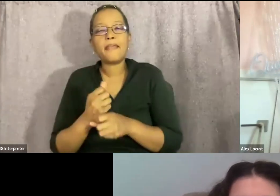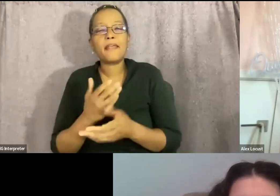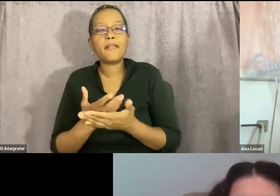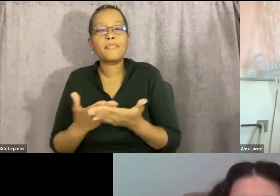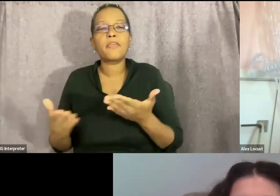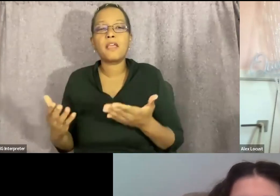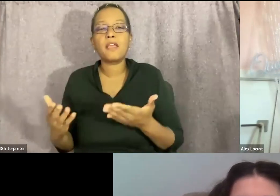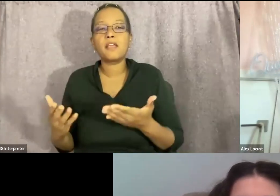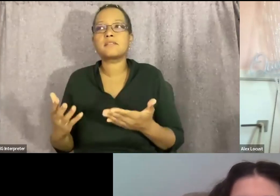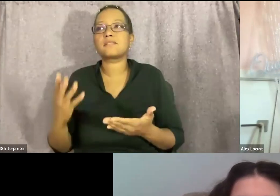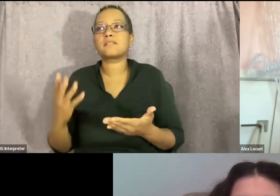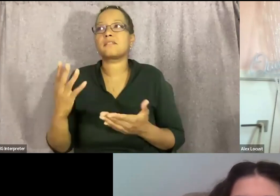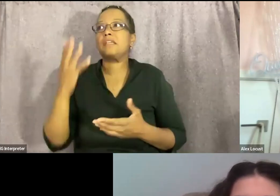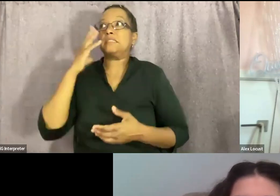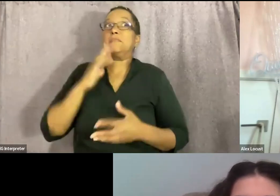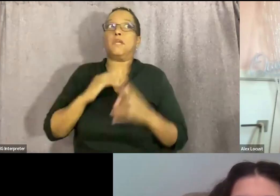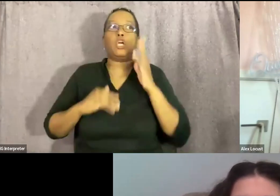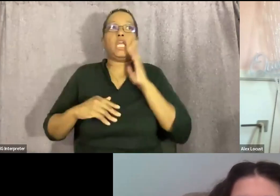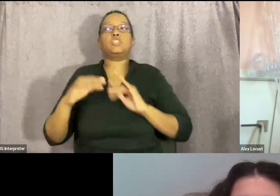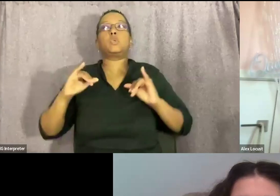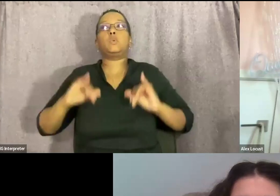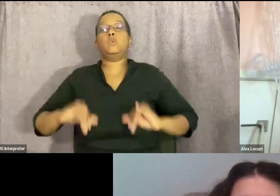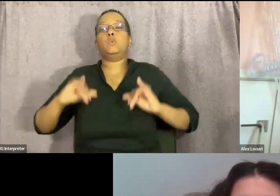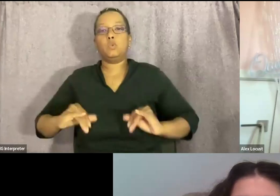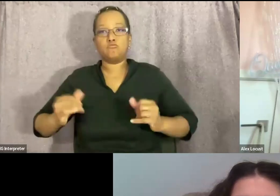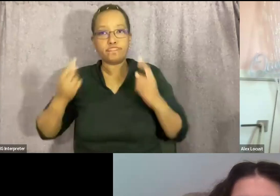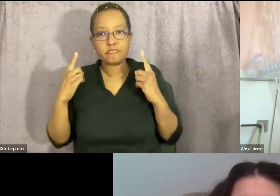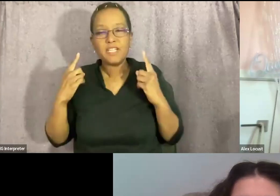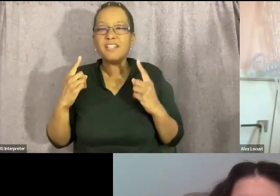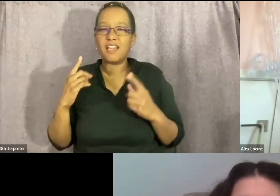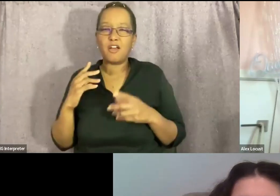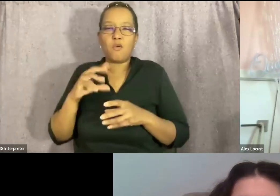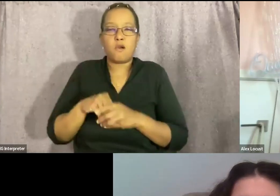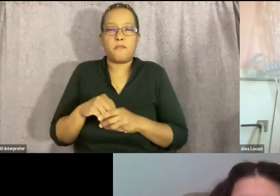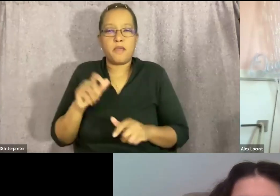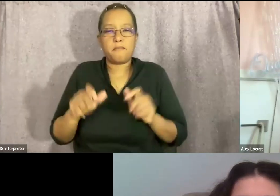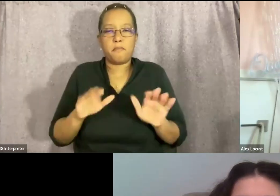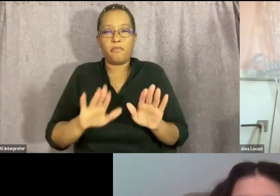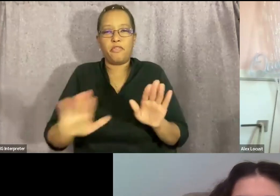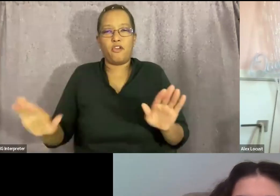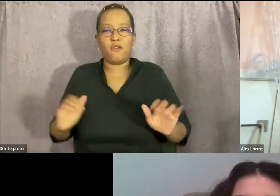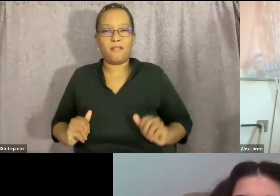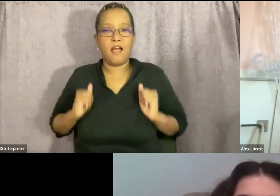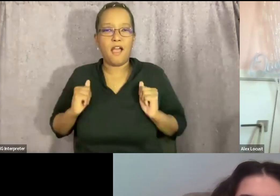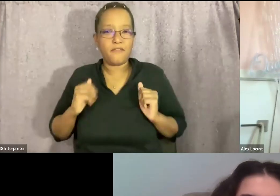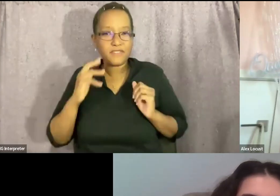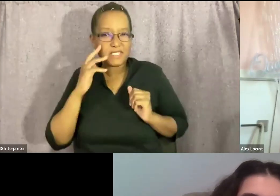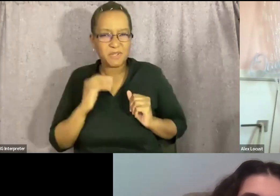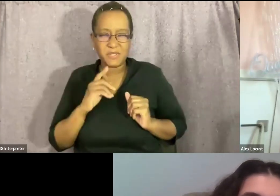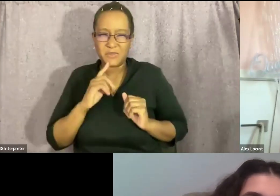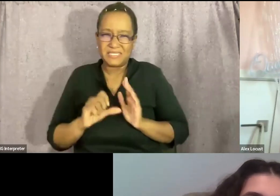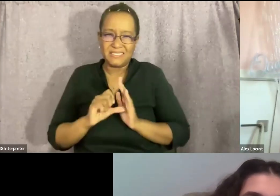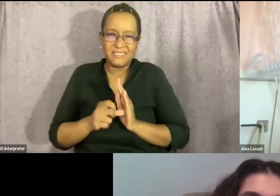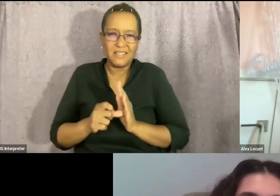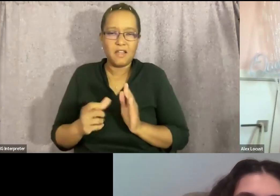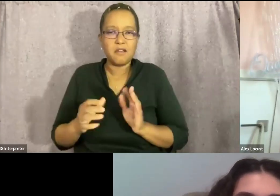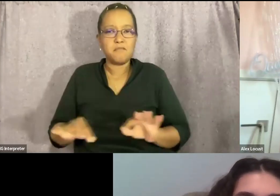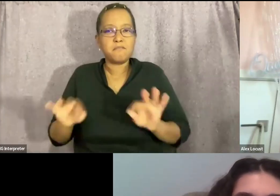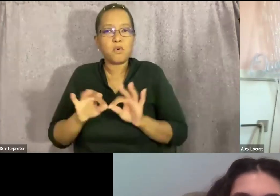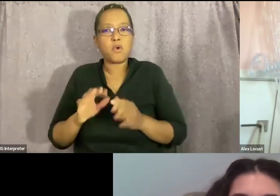explicit, like this is everything that's happening and this is what we're not talking about. and how it impacts everyone